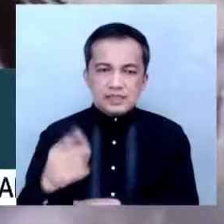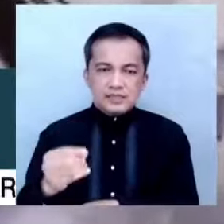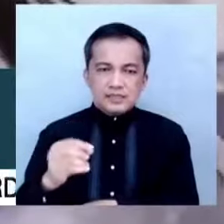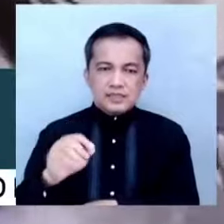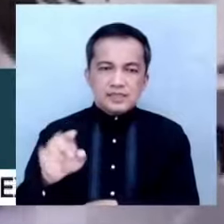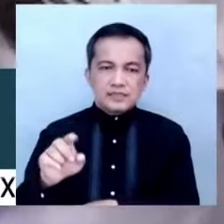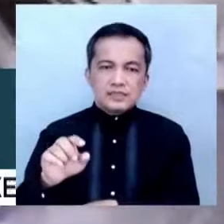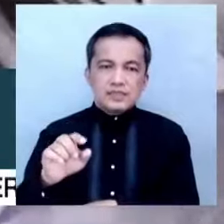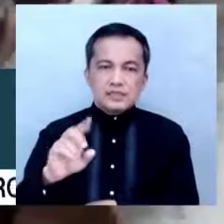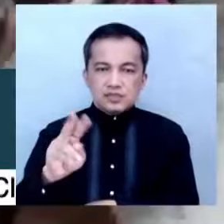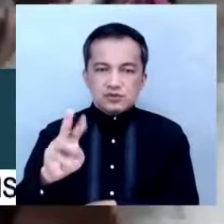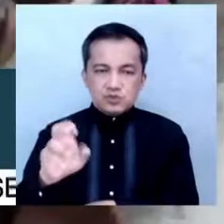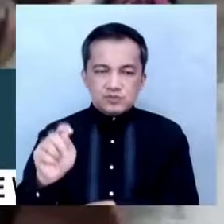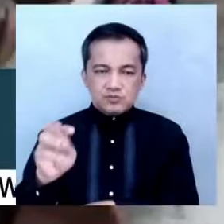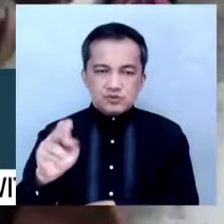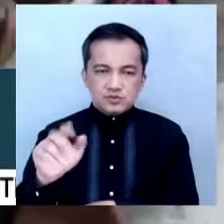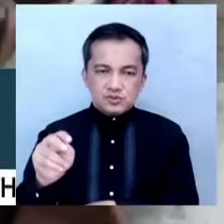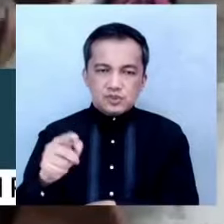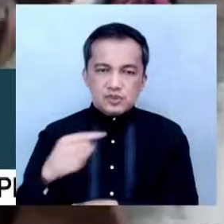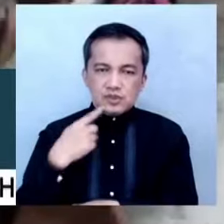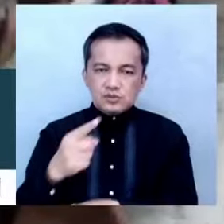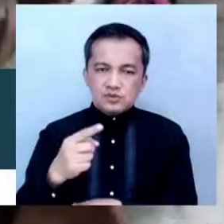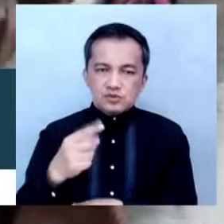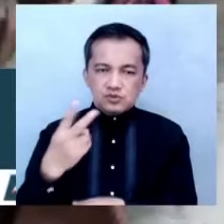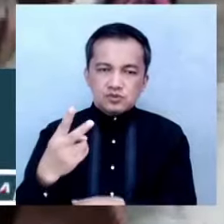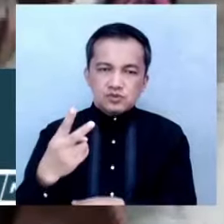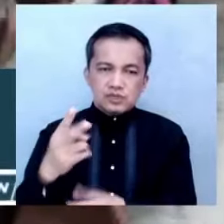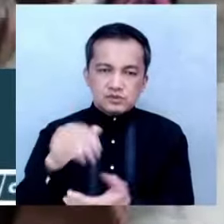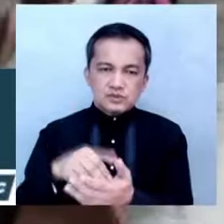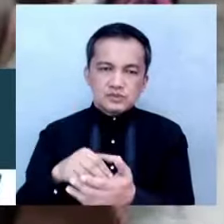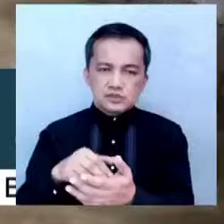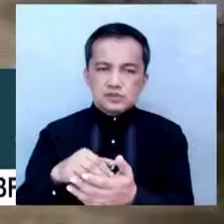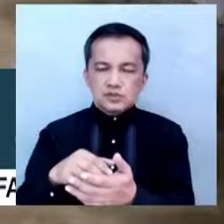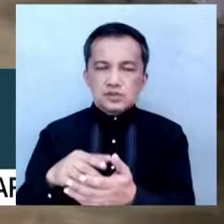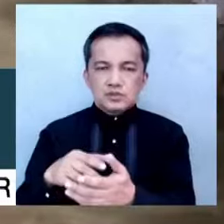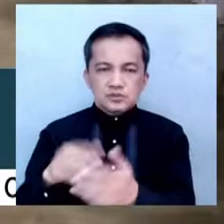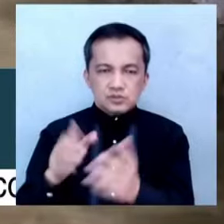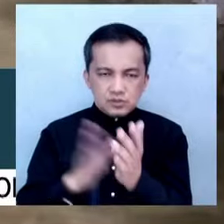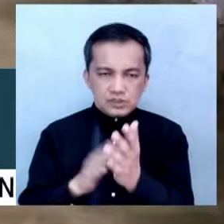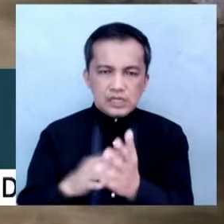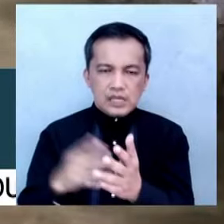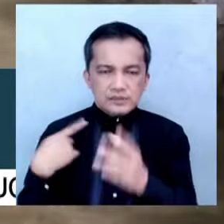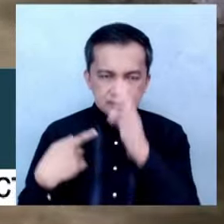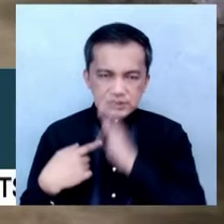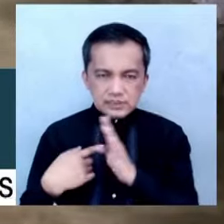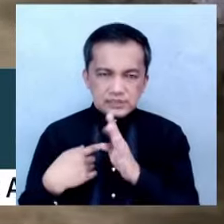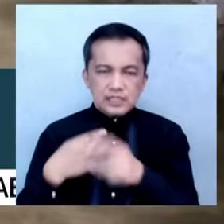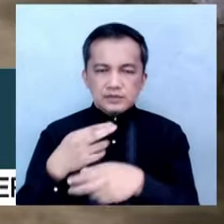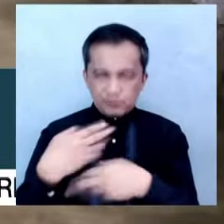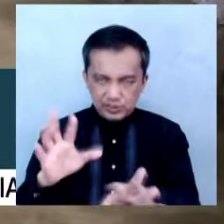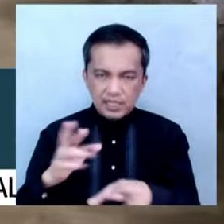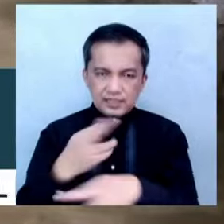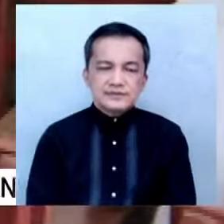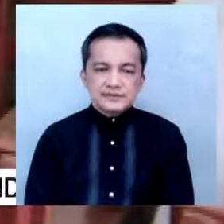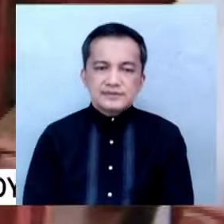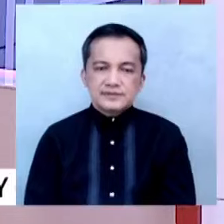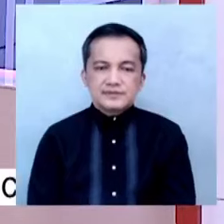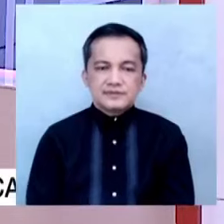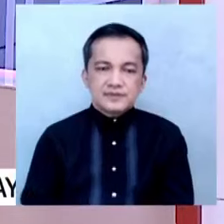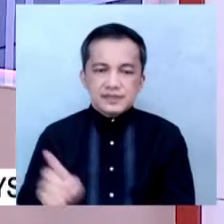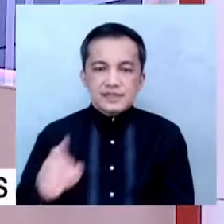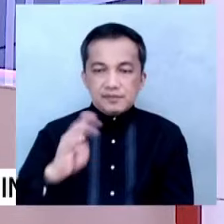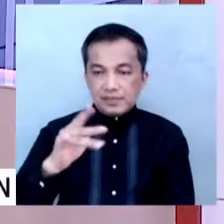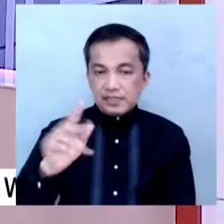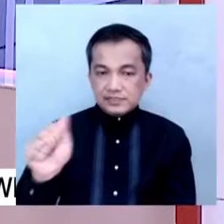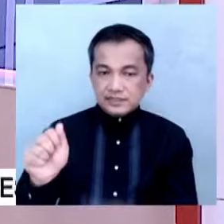adds nearly 2,000 schools that sustained damage from the weather disturbance have also been repaired and have reopened. Pag-asa